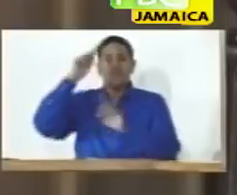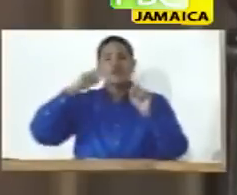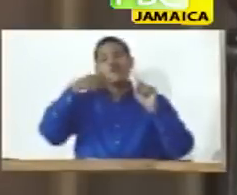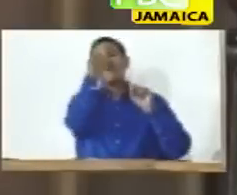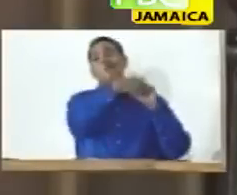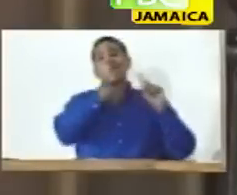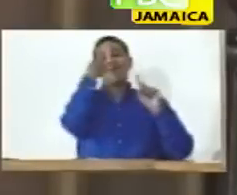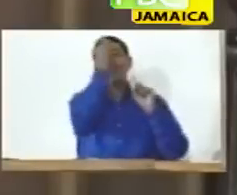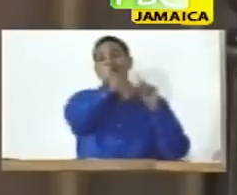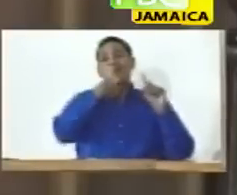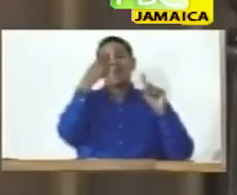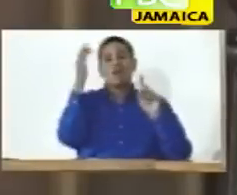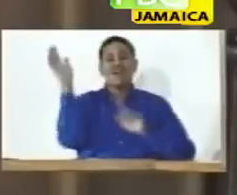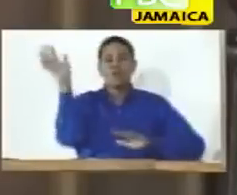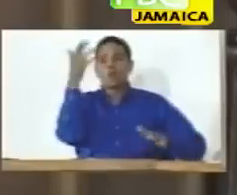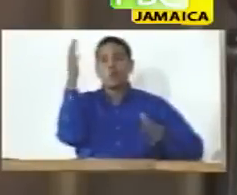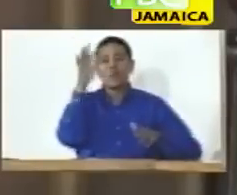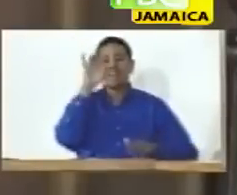Farms Limited.